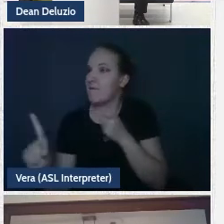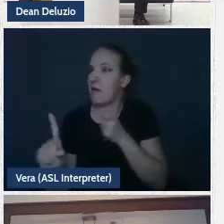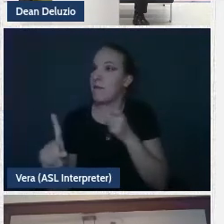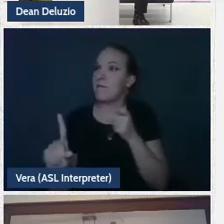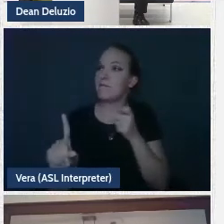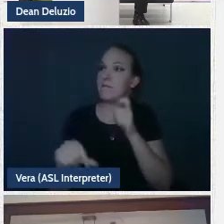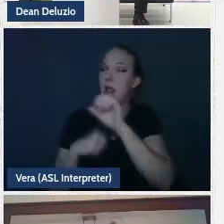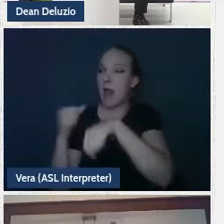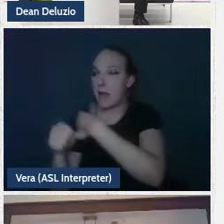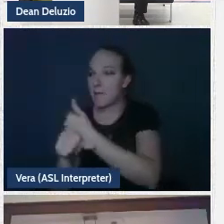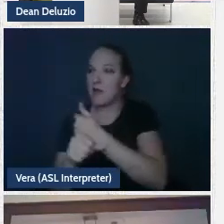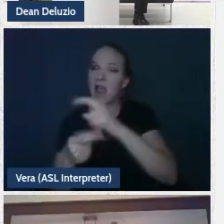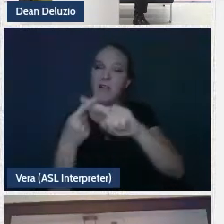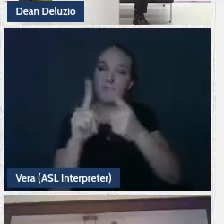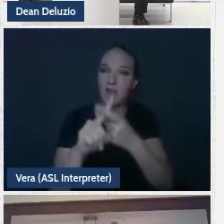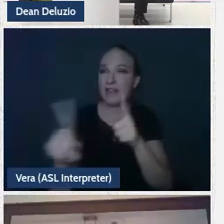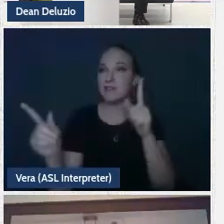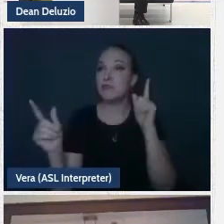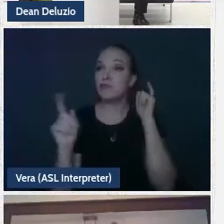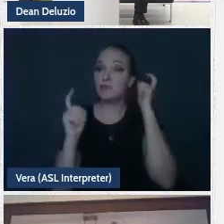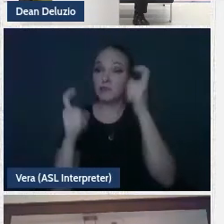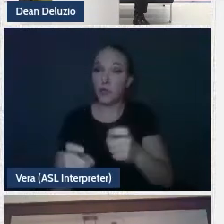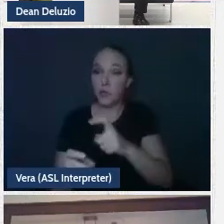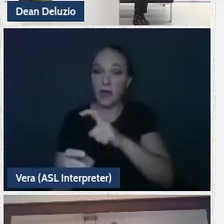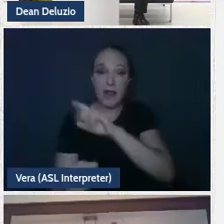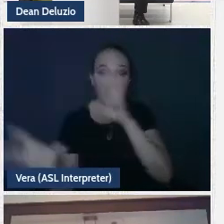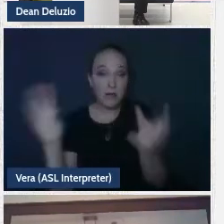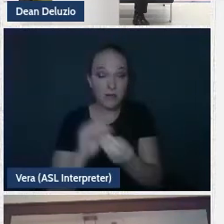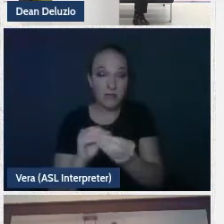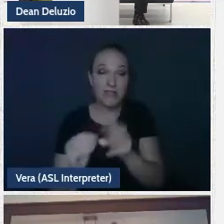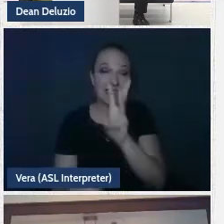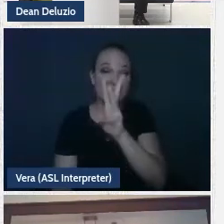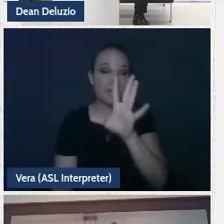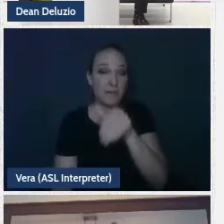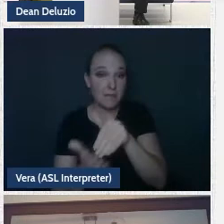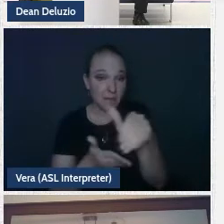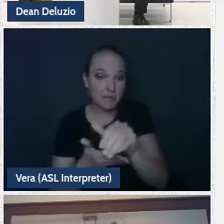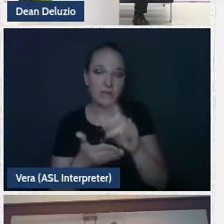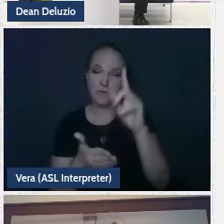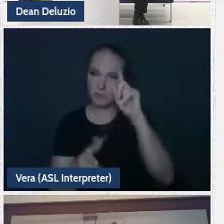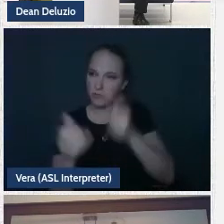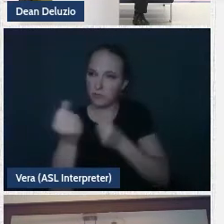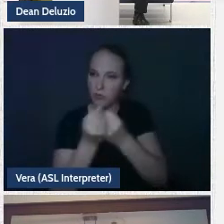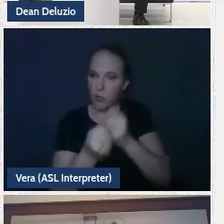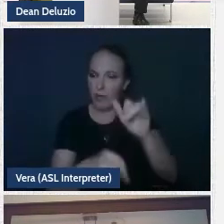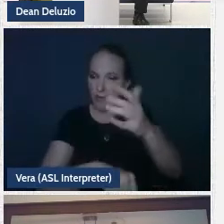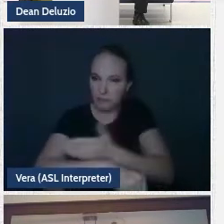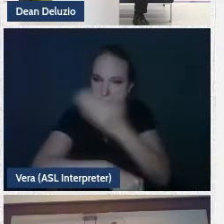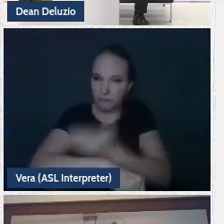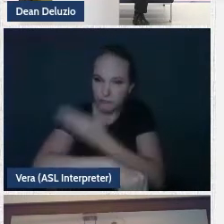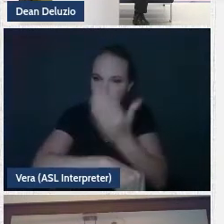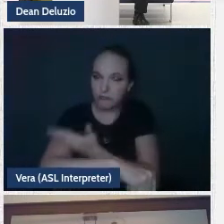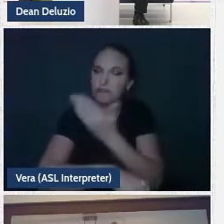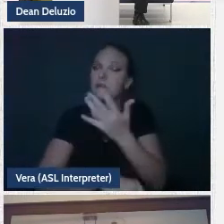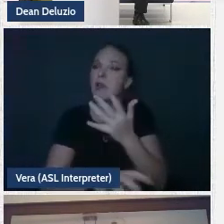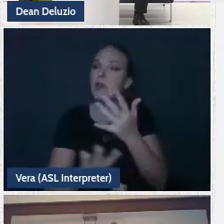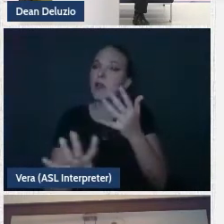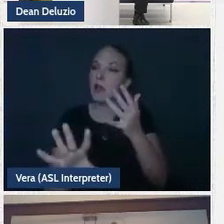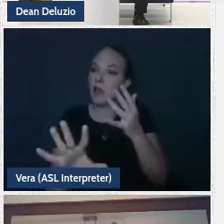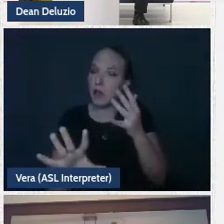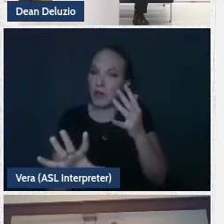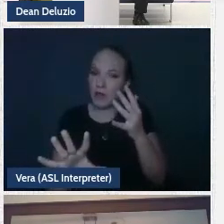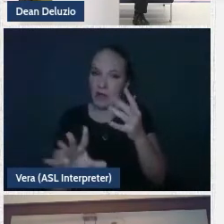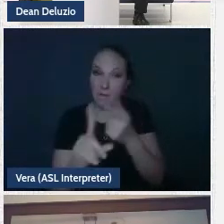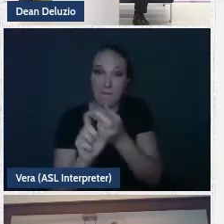nearly $65 million, which has supported the infrastructure and improvement and programming in the facility. So the majority of this fund